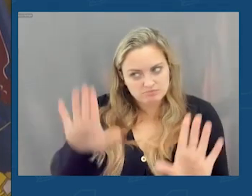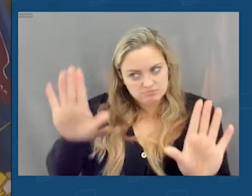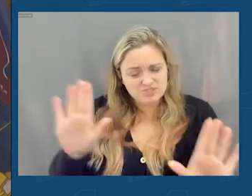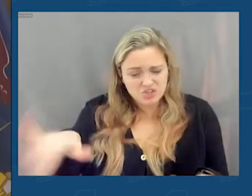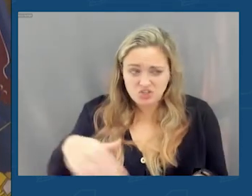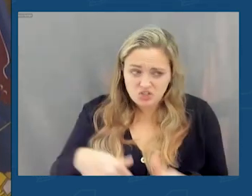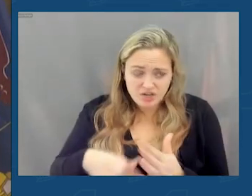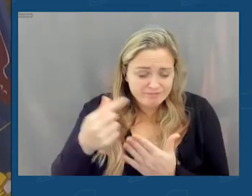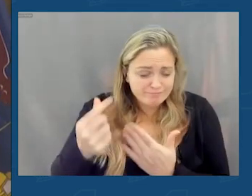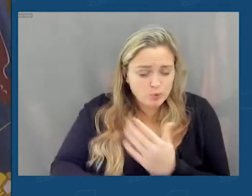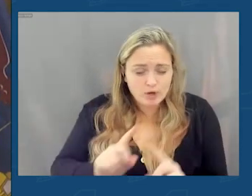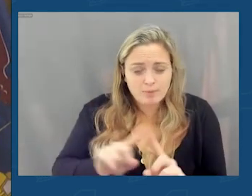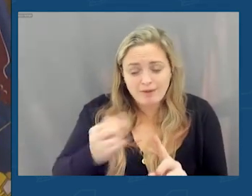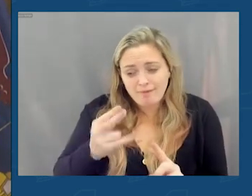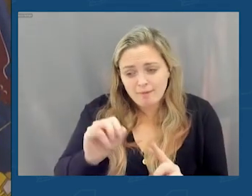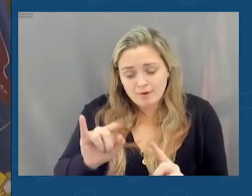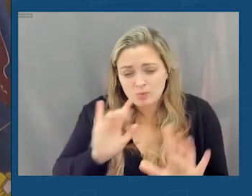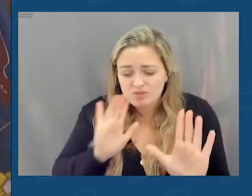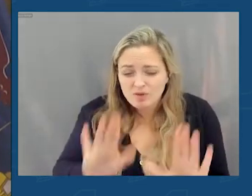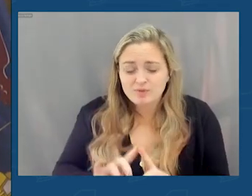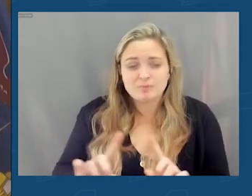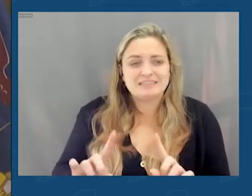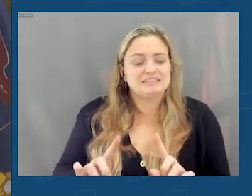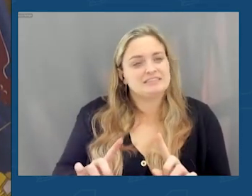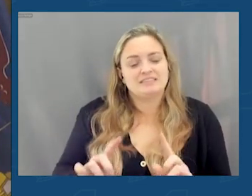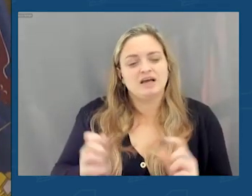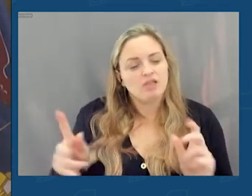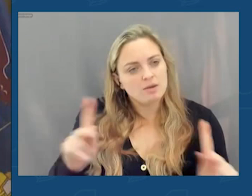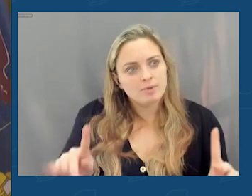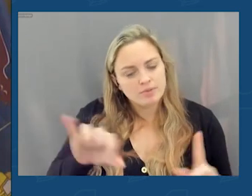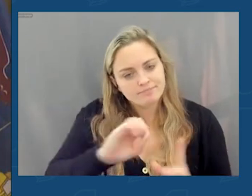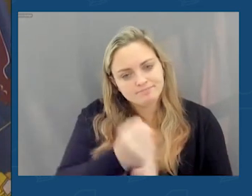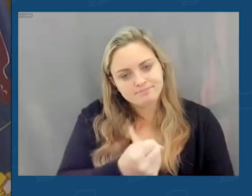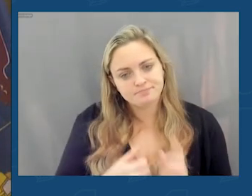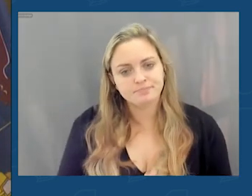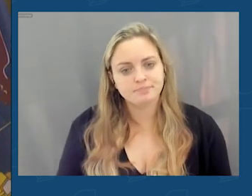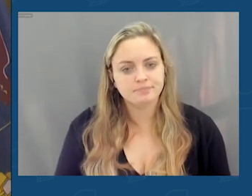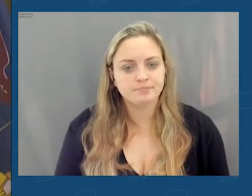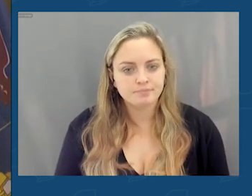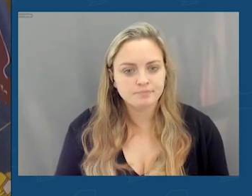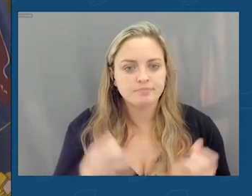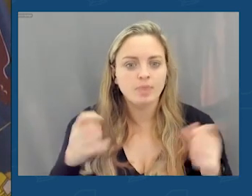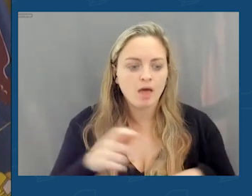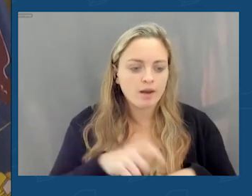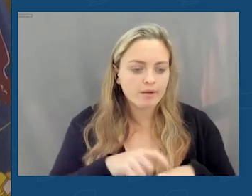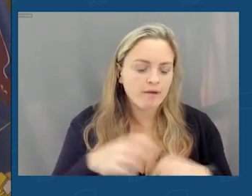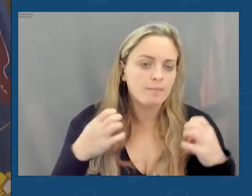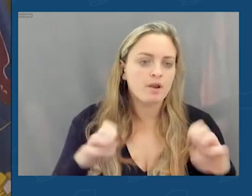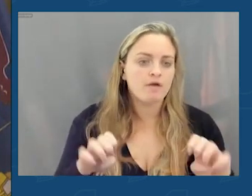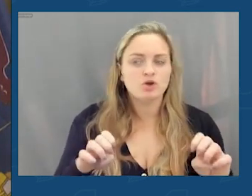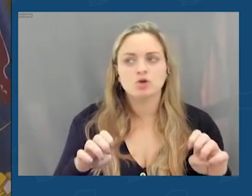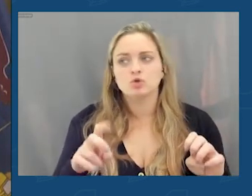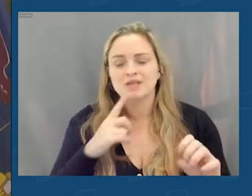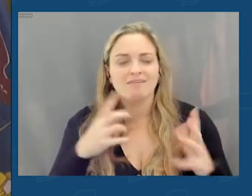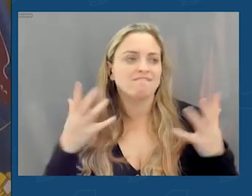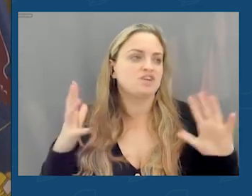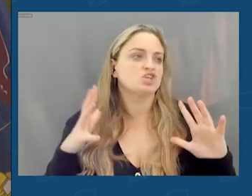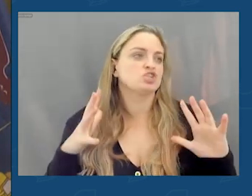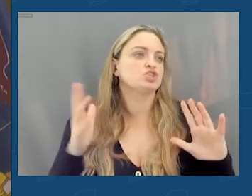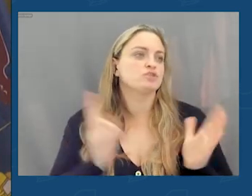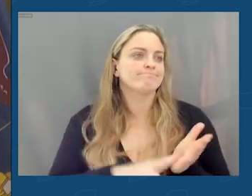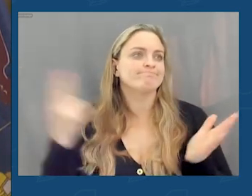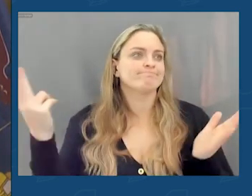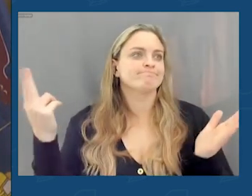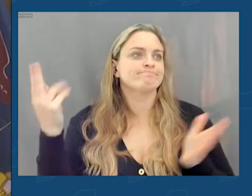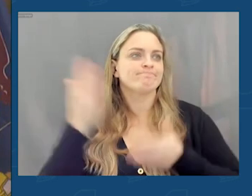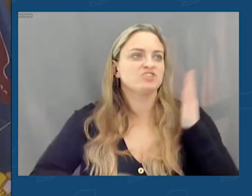and Hamilton was fabulous, but a lot of people are in that situation. It takes a lot of time and effort to say, I'm done with this, or it was supposed to